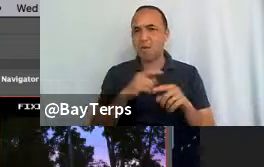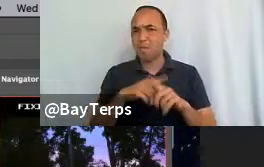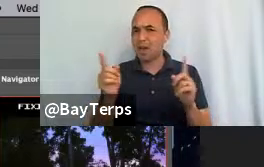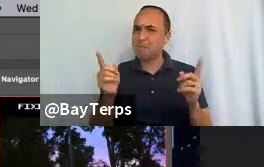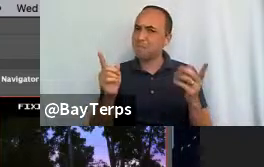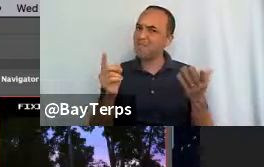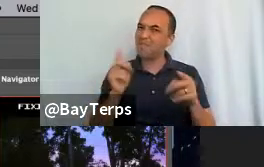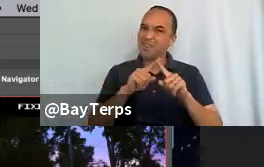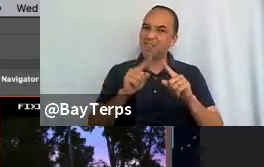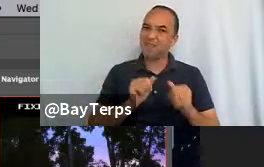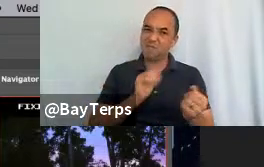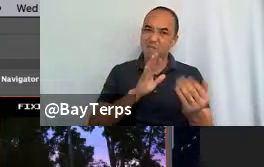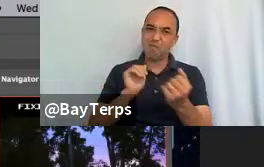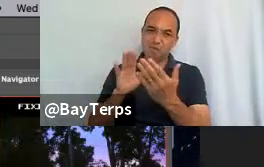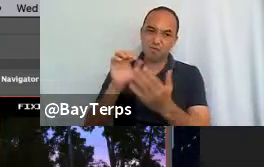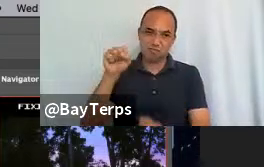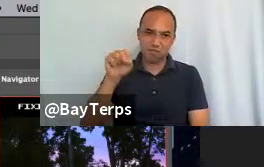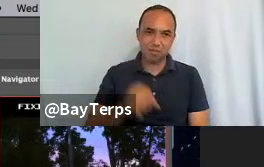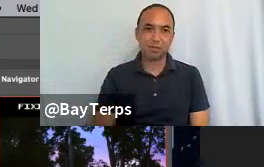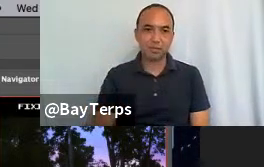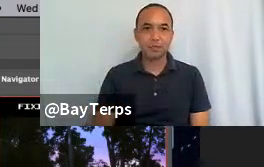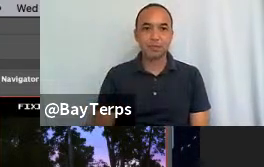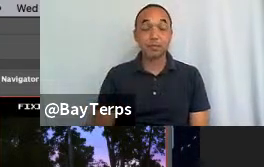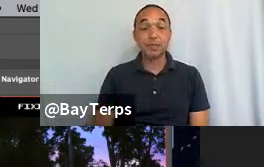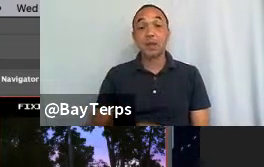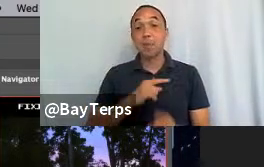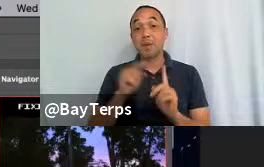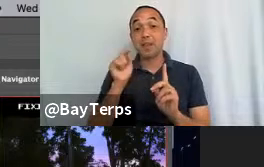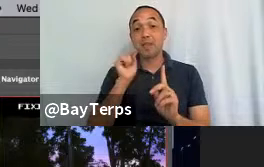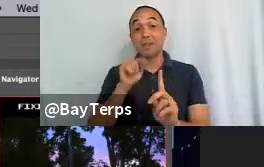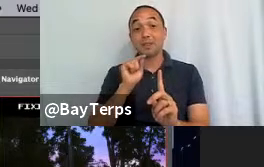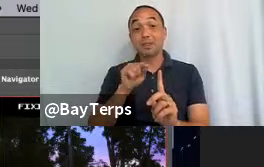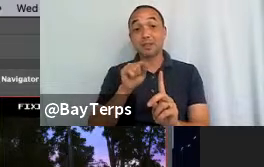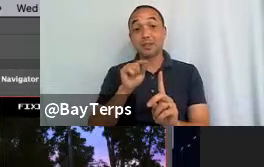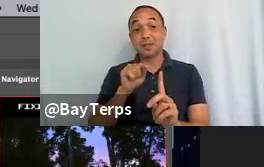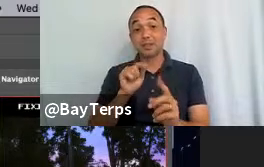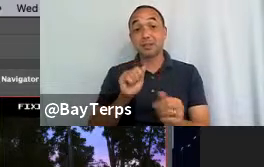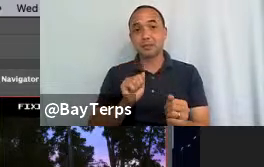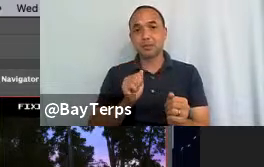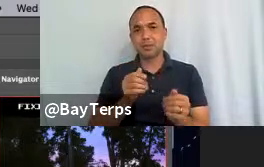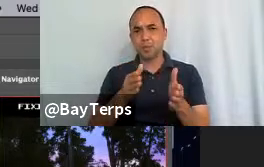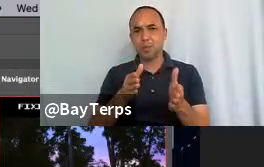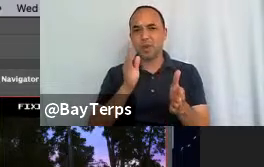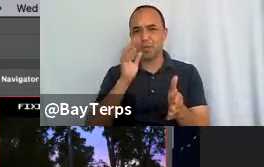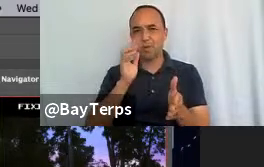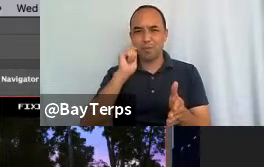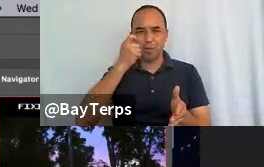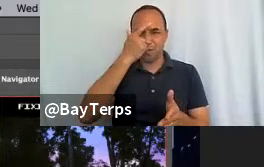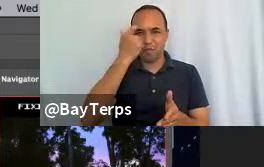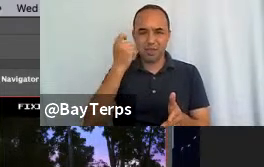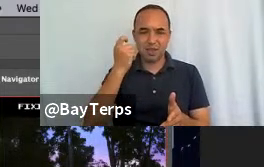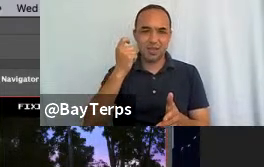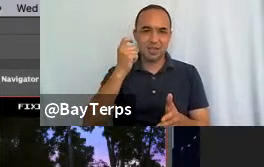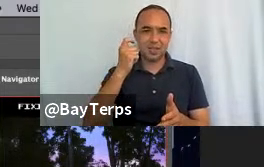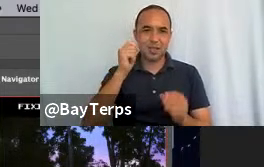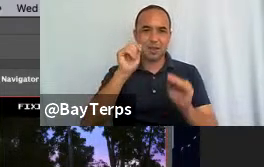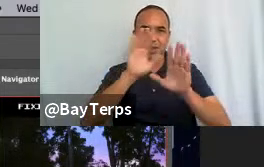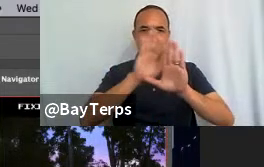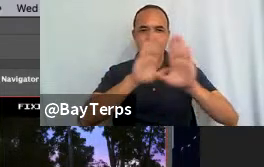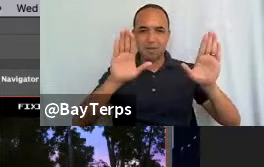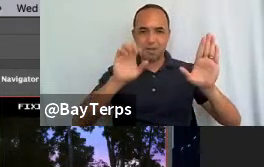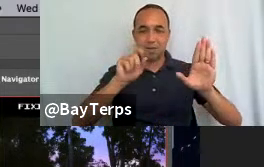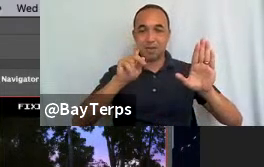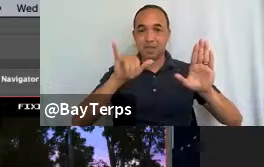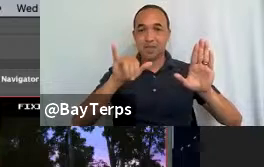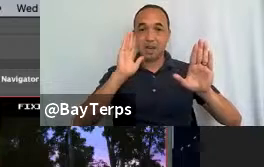doing this. But this way is going to be cool because the sky will stay as a